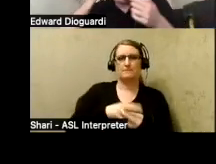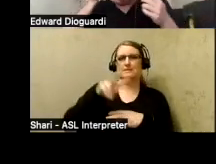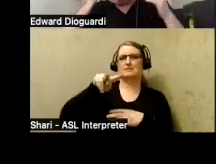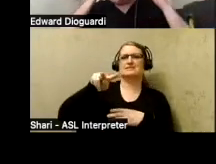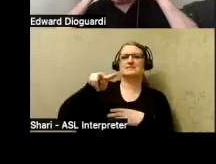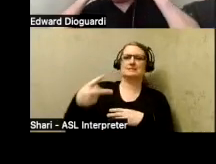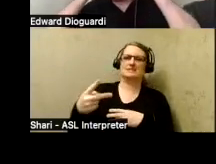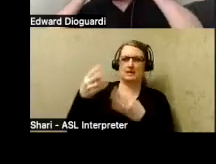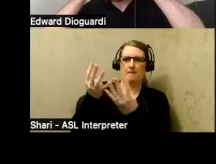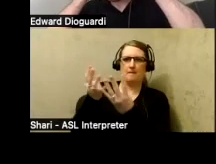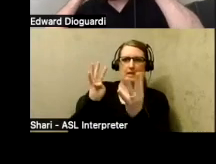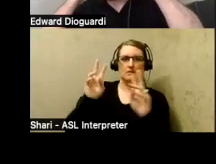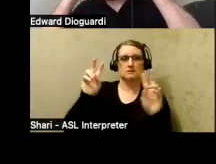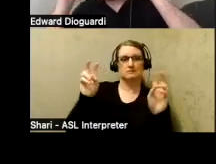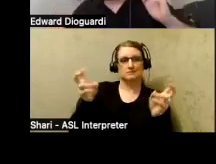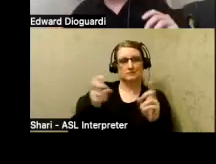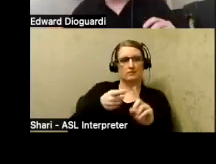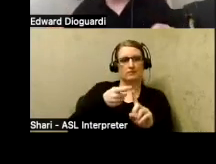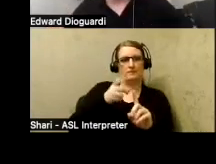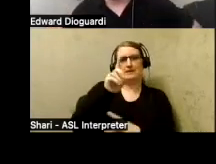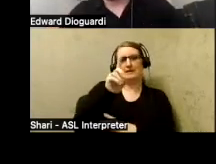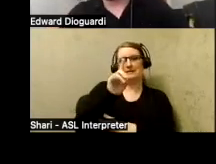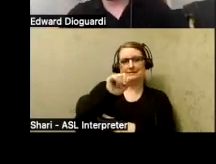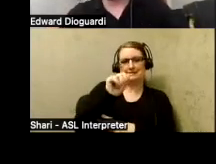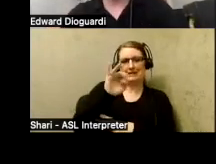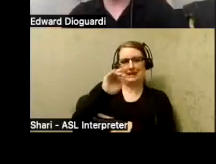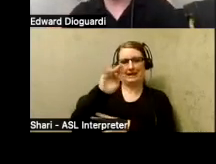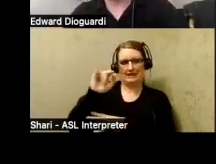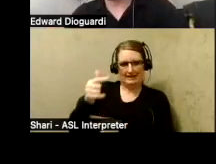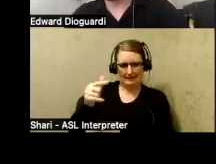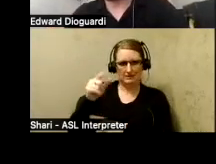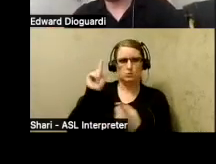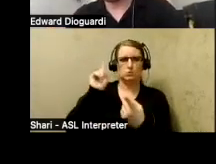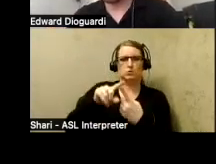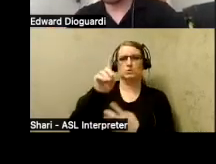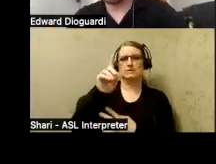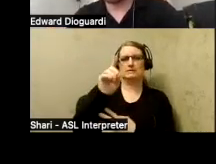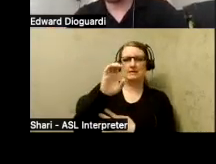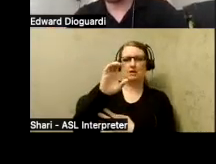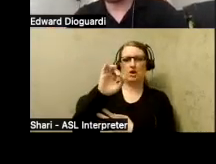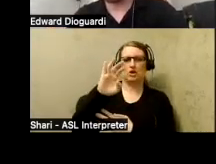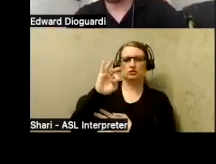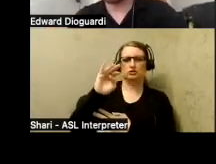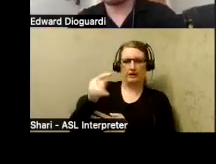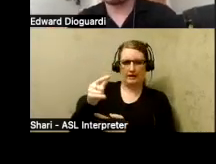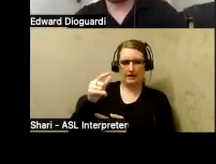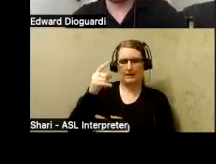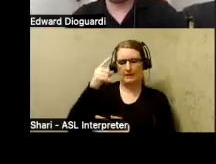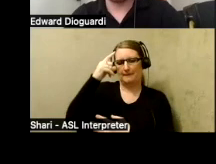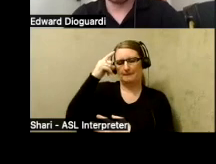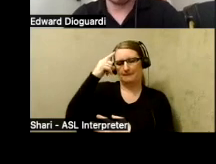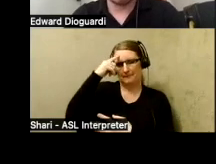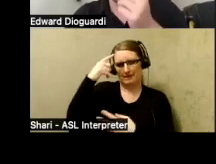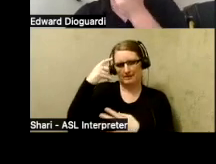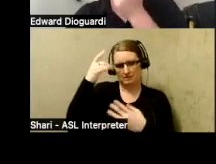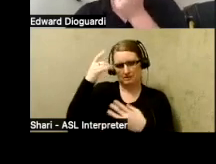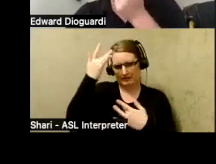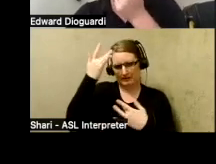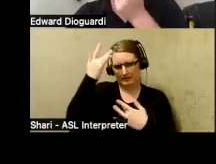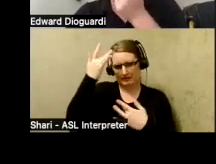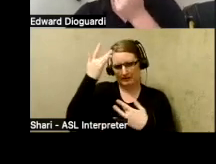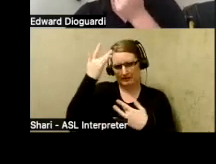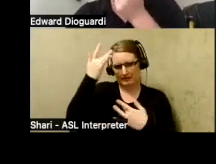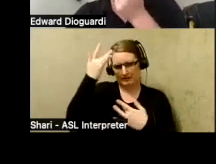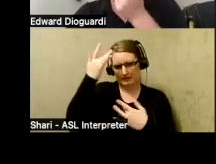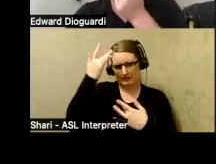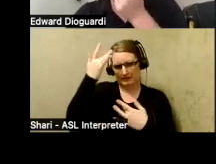titled From Disalienating to Decarcerating Mental Illness in the United States. We will